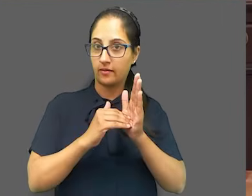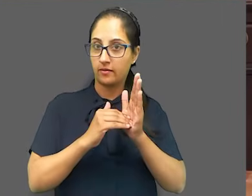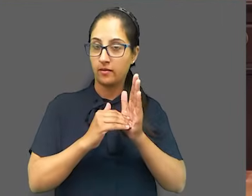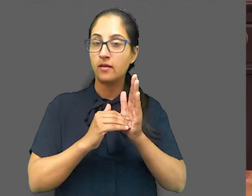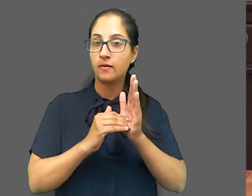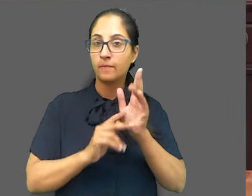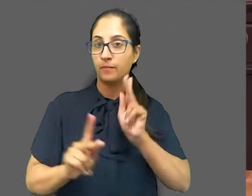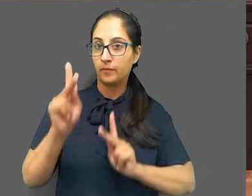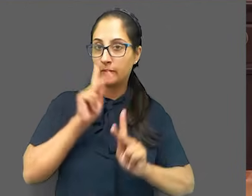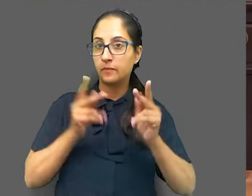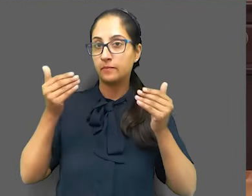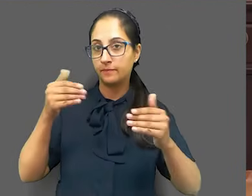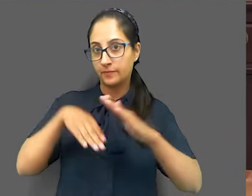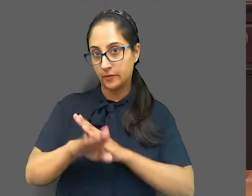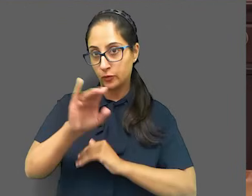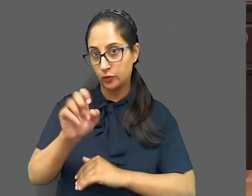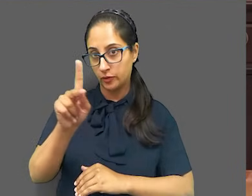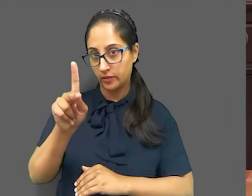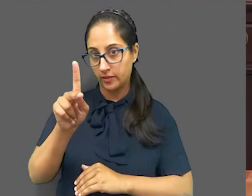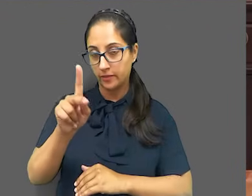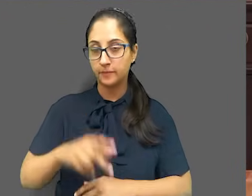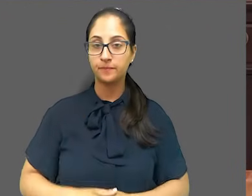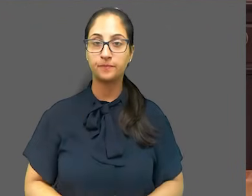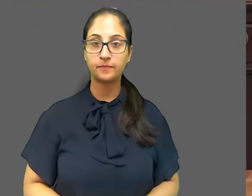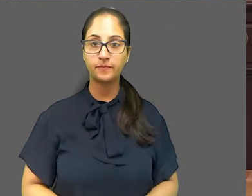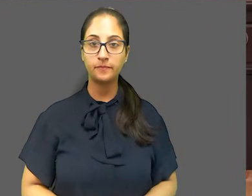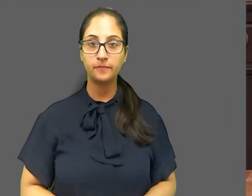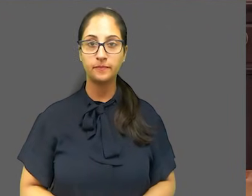capacity again through our registration system.